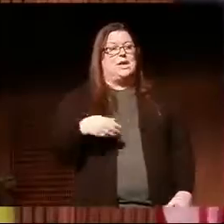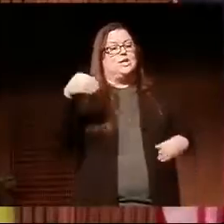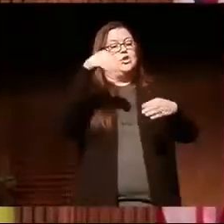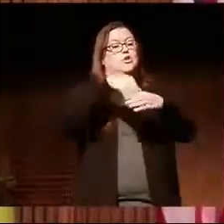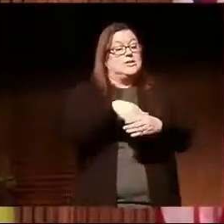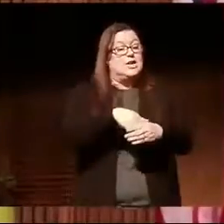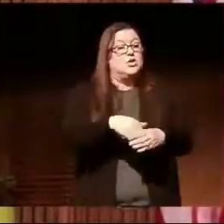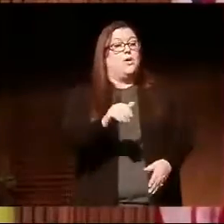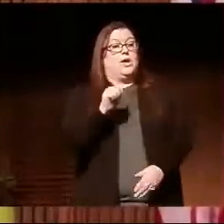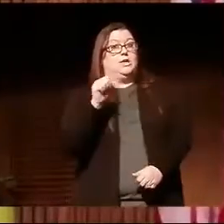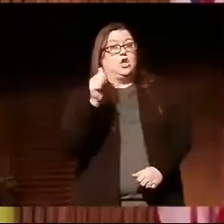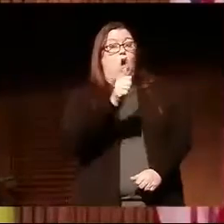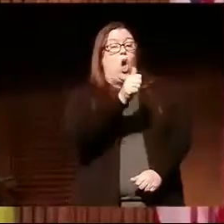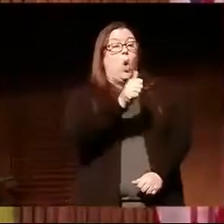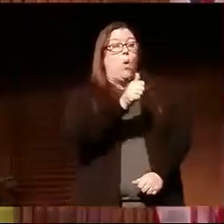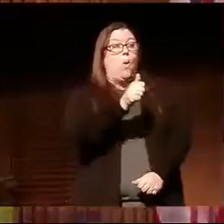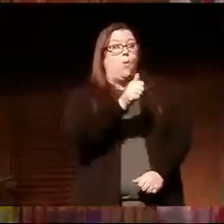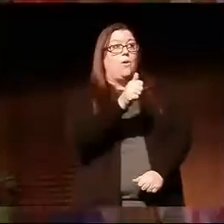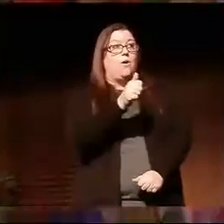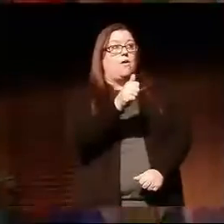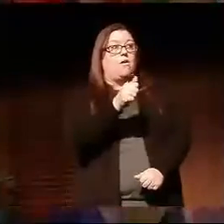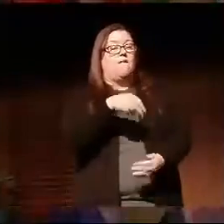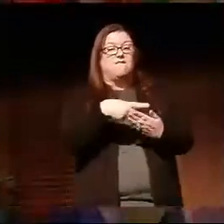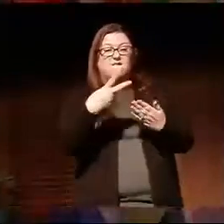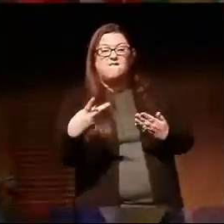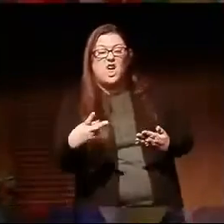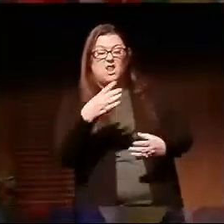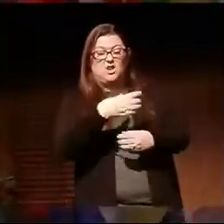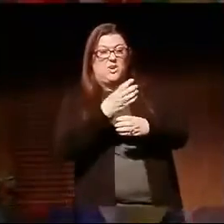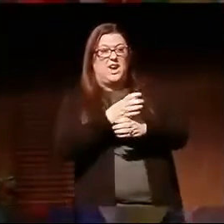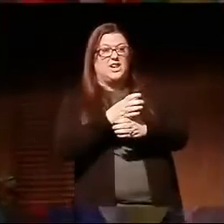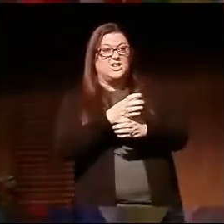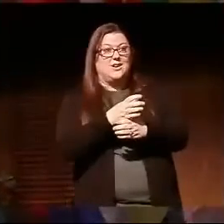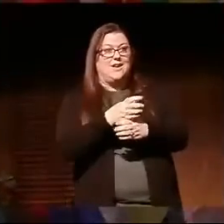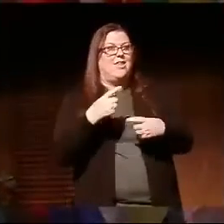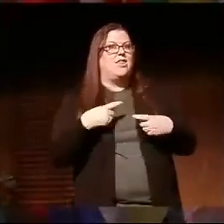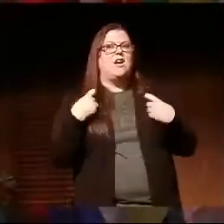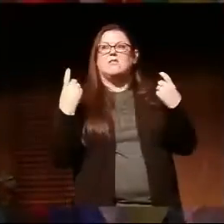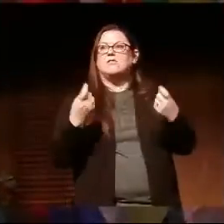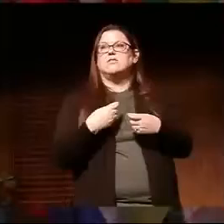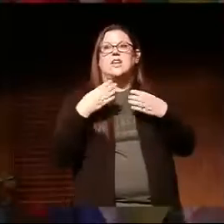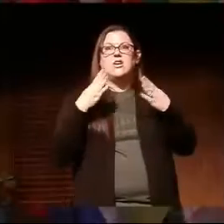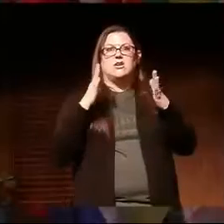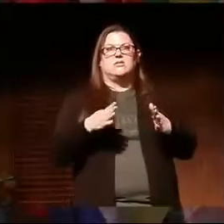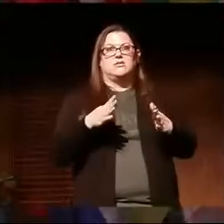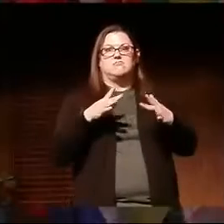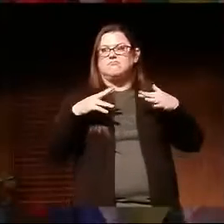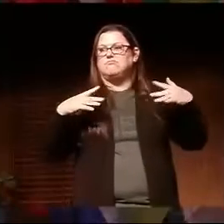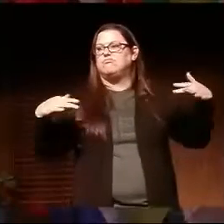and he's surrounded by sin and sinners everywhere he looks.